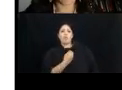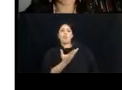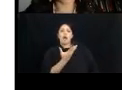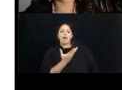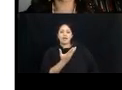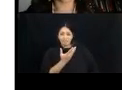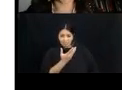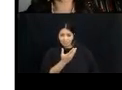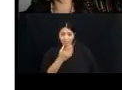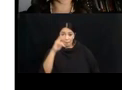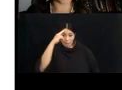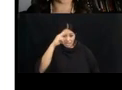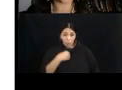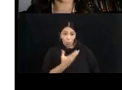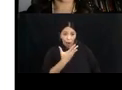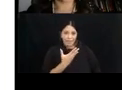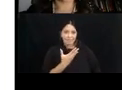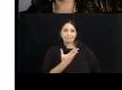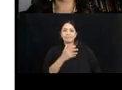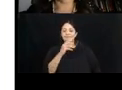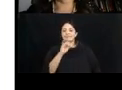being white, then there's the loophole.